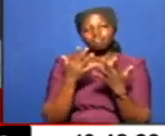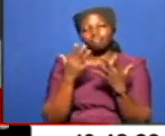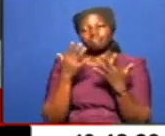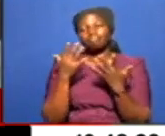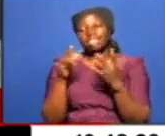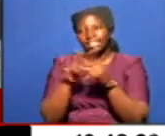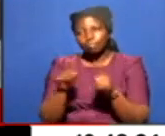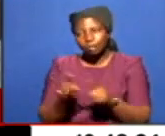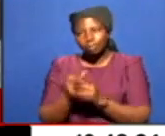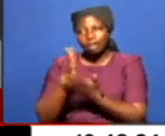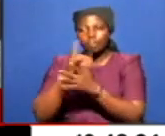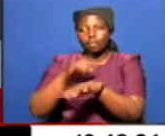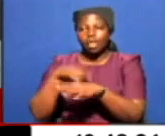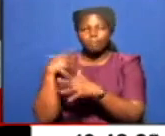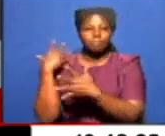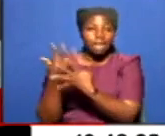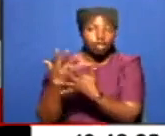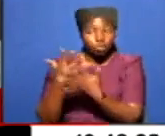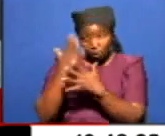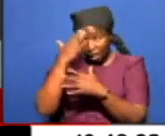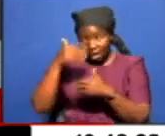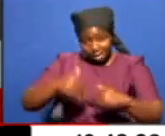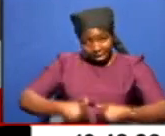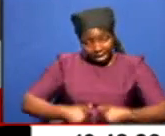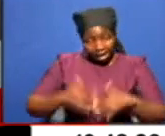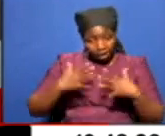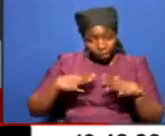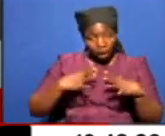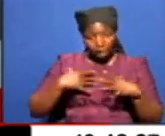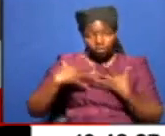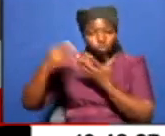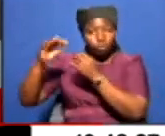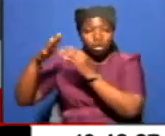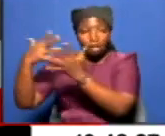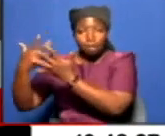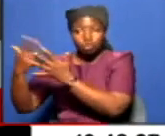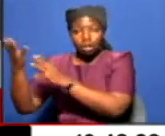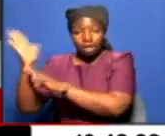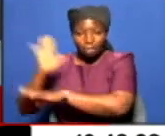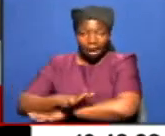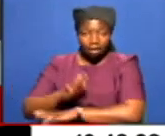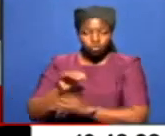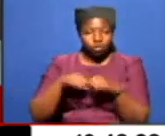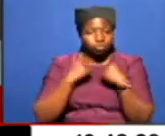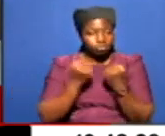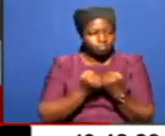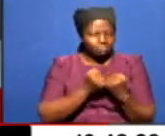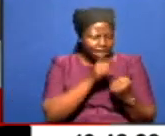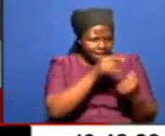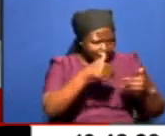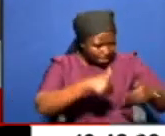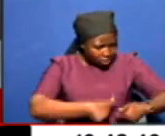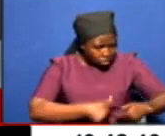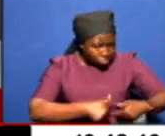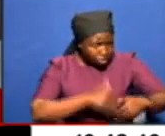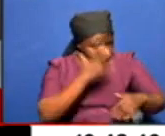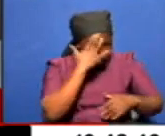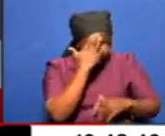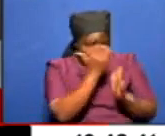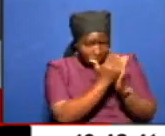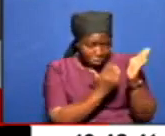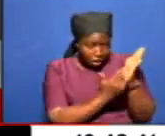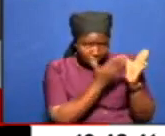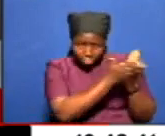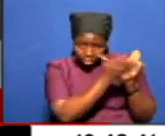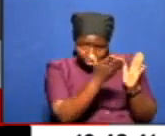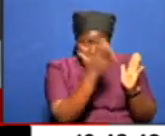some of these young people are people who have been to the prison and back. And so, Kevin, do the young people know that this program do exist? Because at the end of the